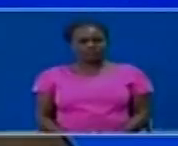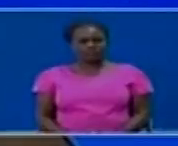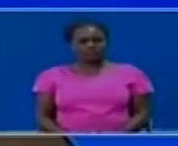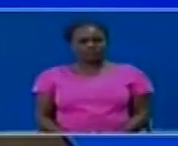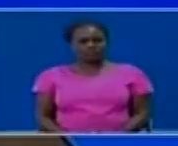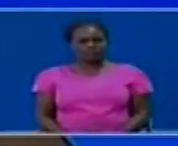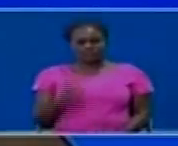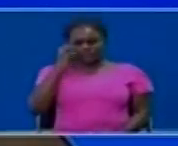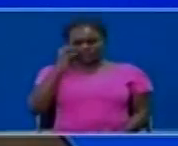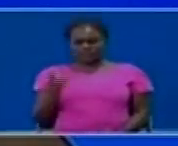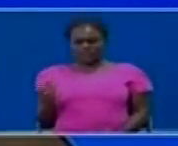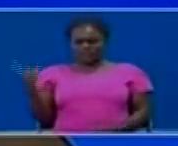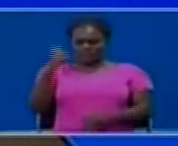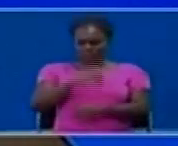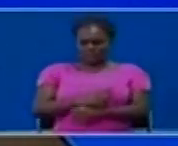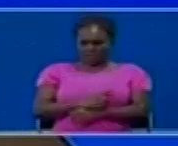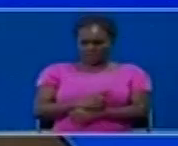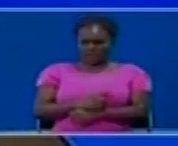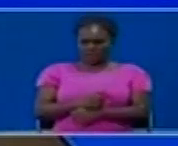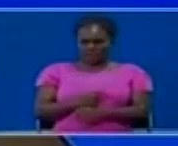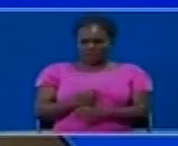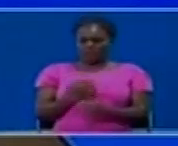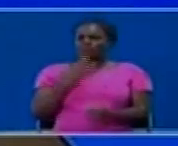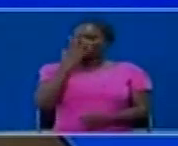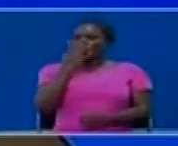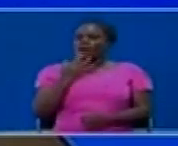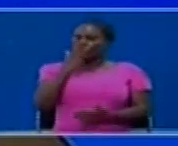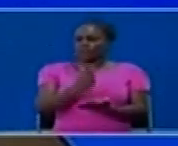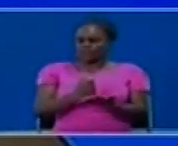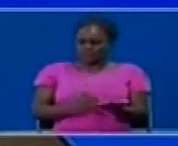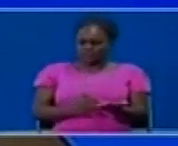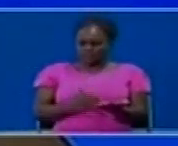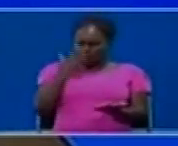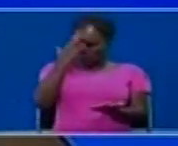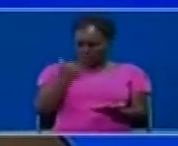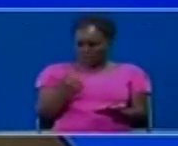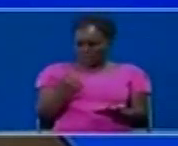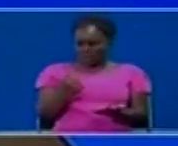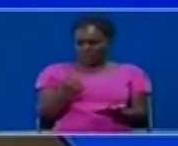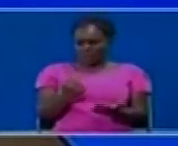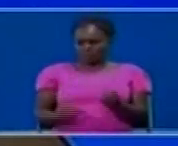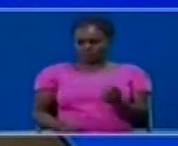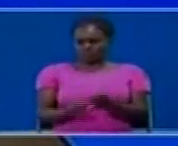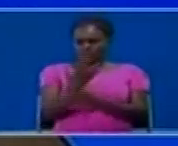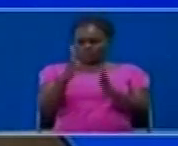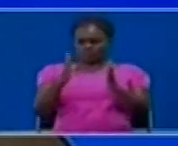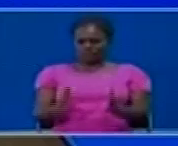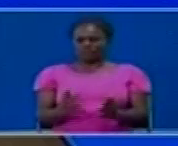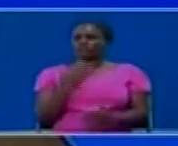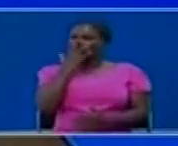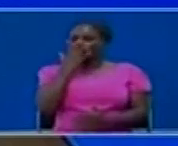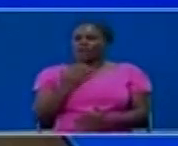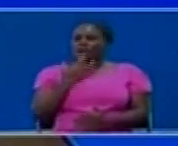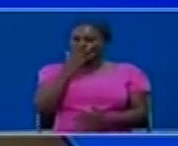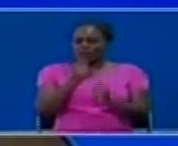It's a sad day for the Kenya horticultural sector after the passing on of the pioneer of the Kenya